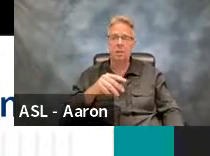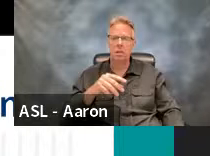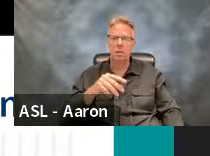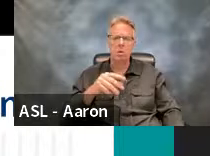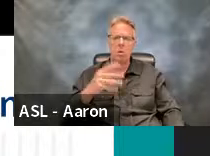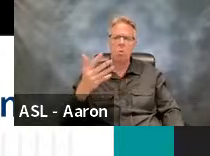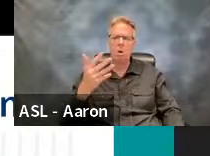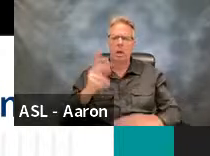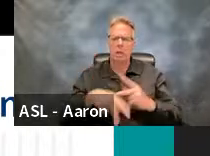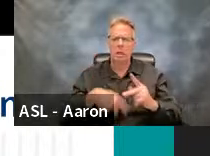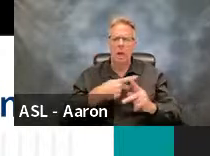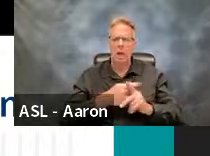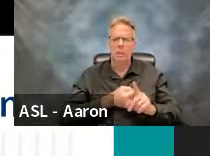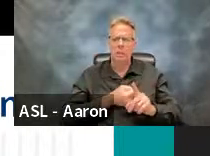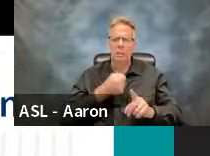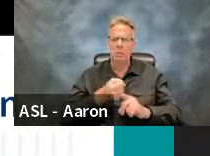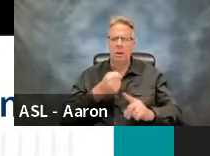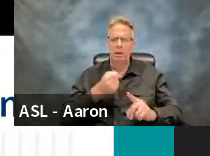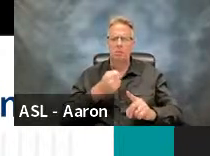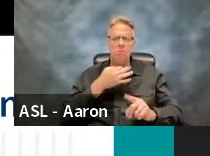what kind of impacts